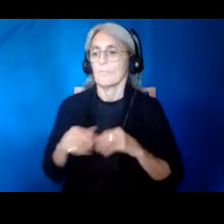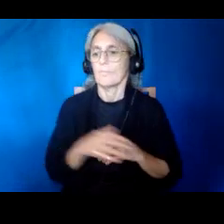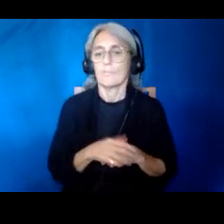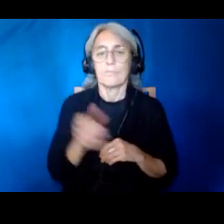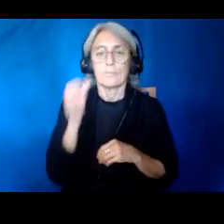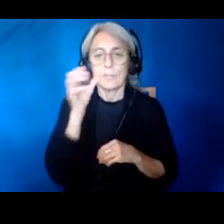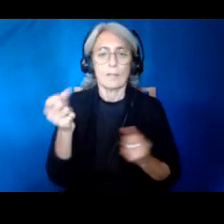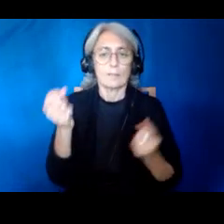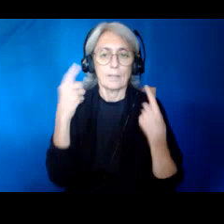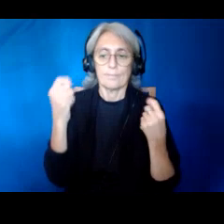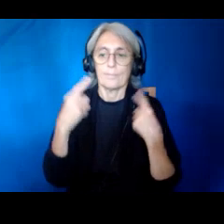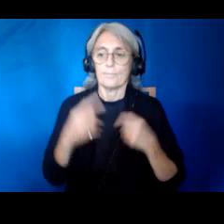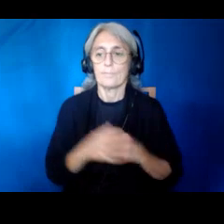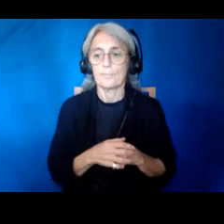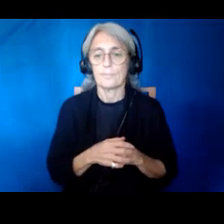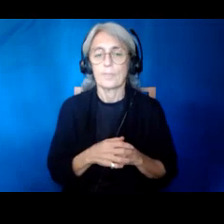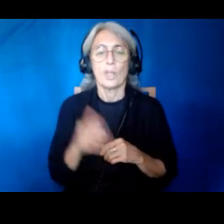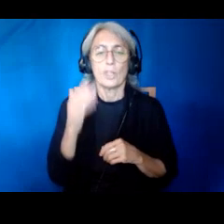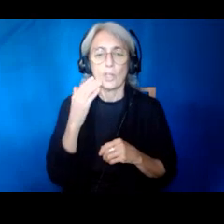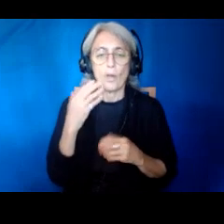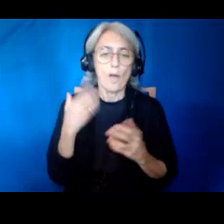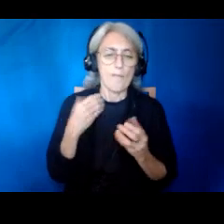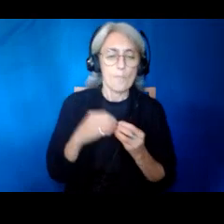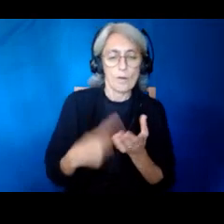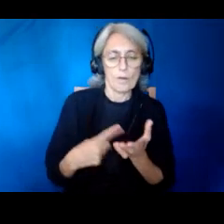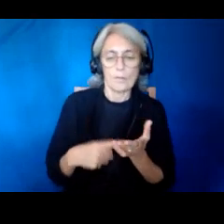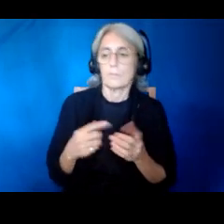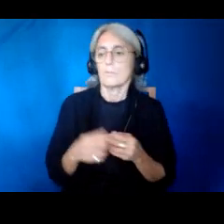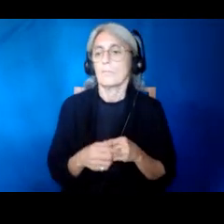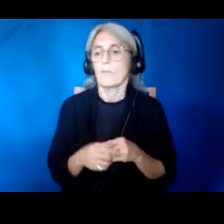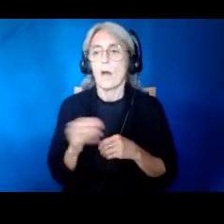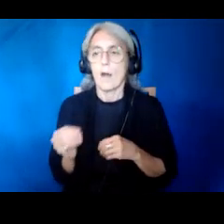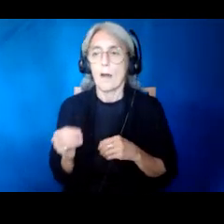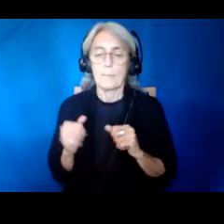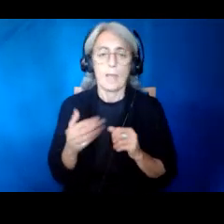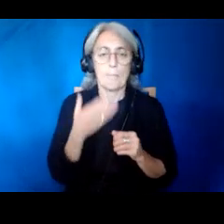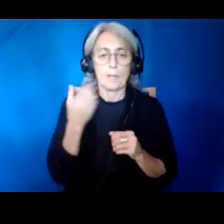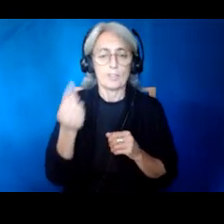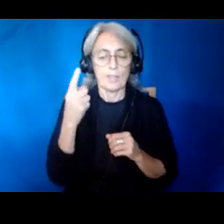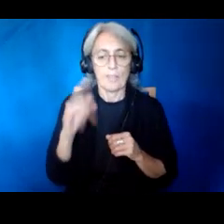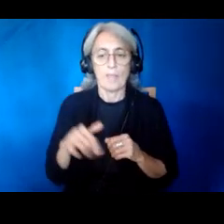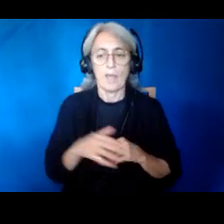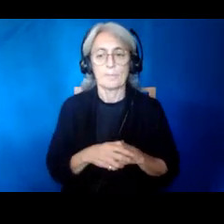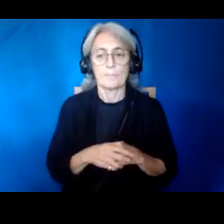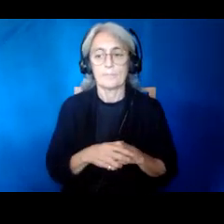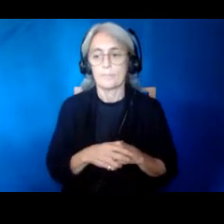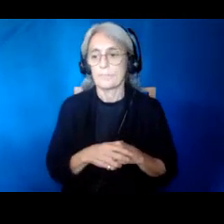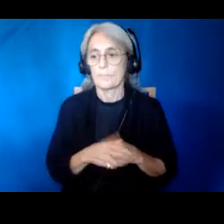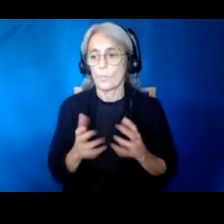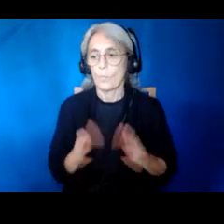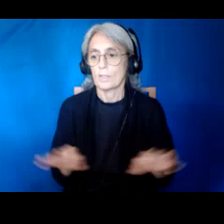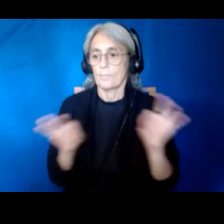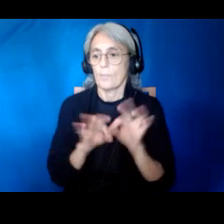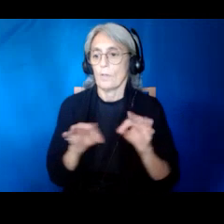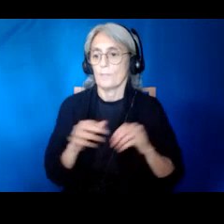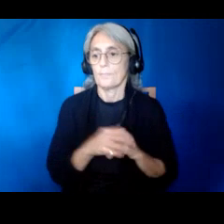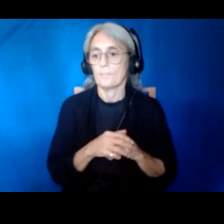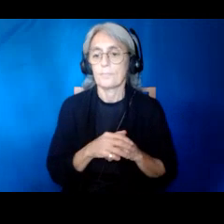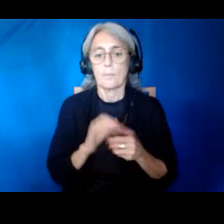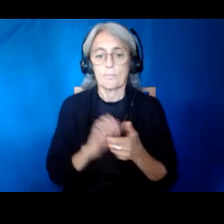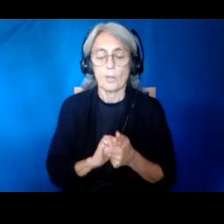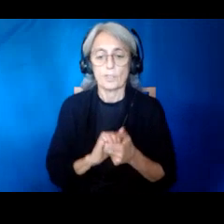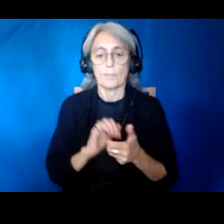understand. So with some additional conversations, I think we can better understand it. But what's really important here is that the partnerships and